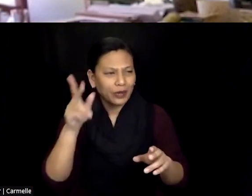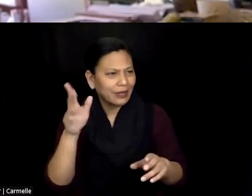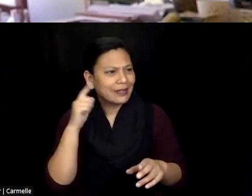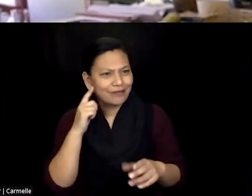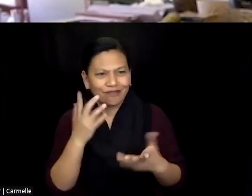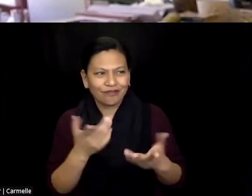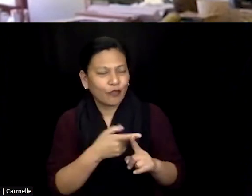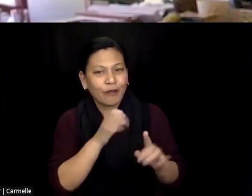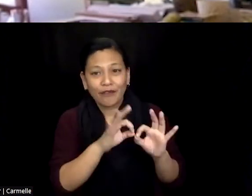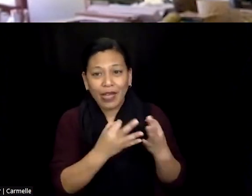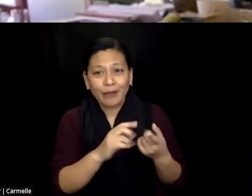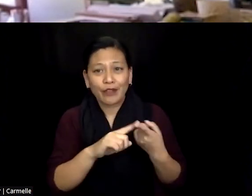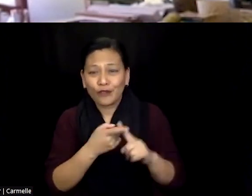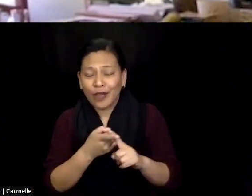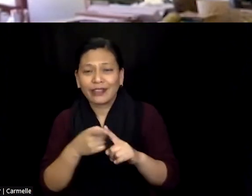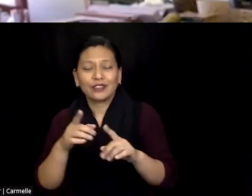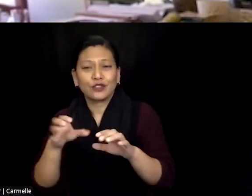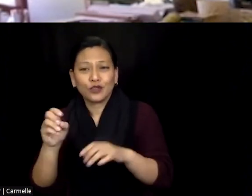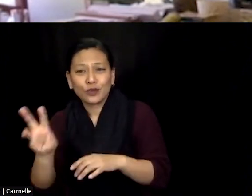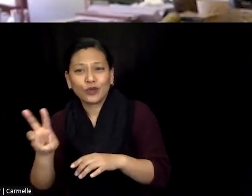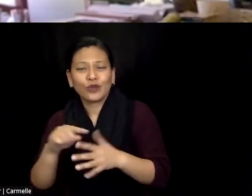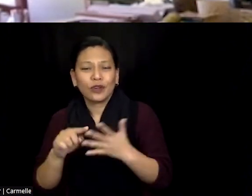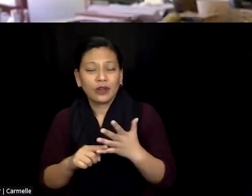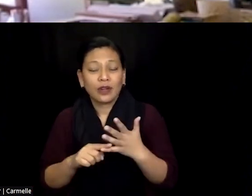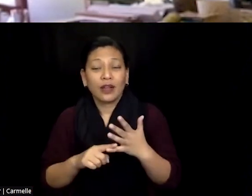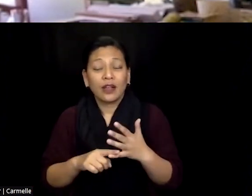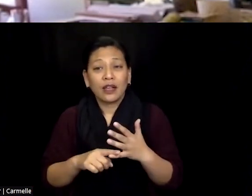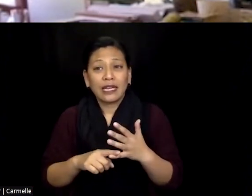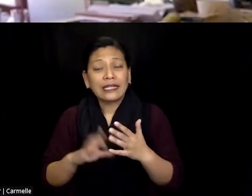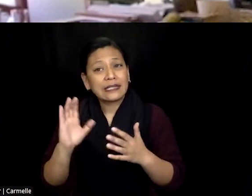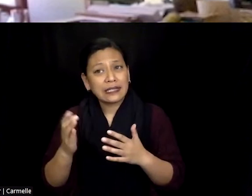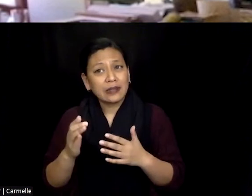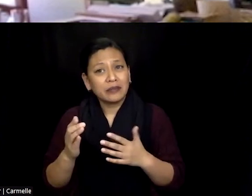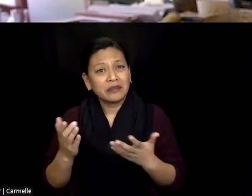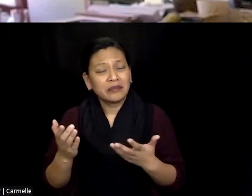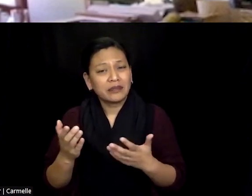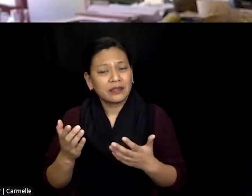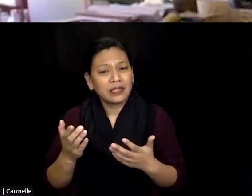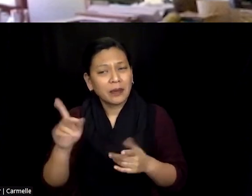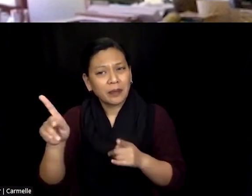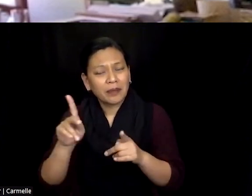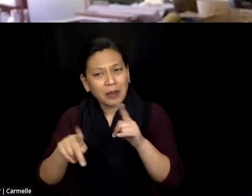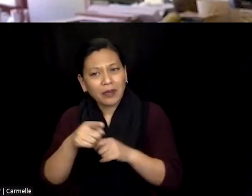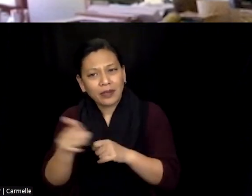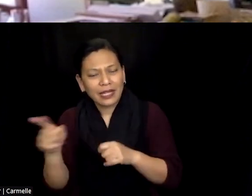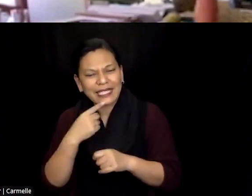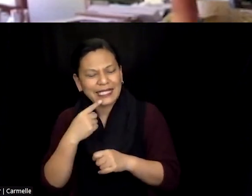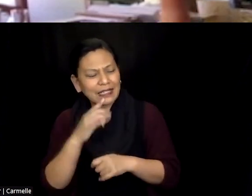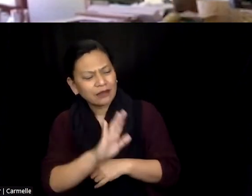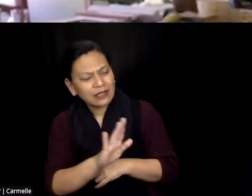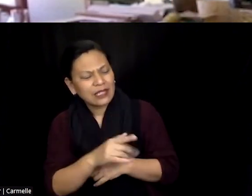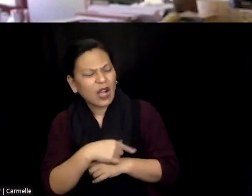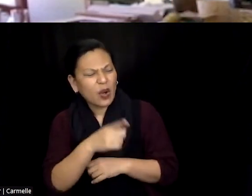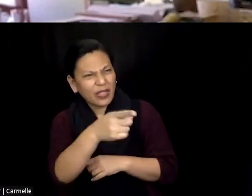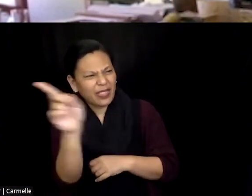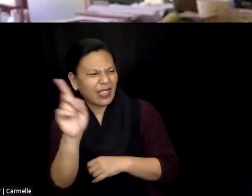know, department heads and things. And that sounds really good as an argument. It's actually a power play. It's people saying, I think, or other people